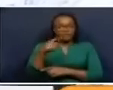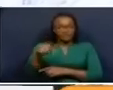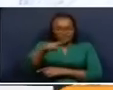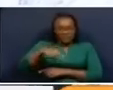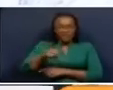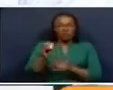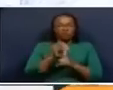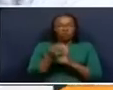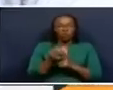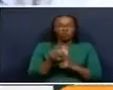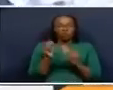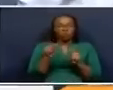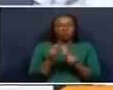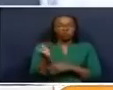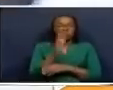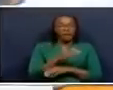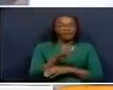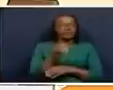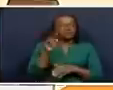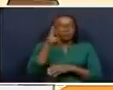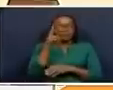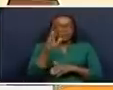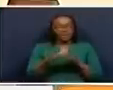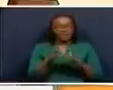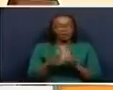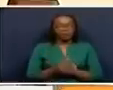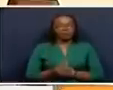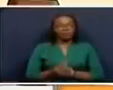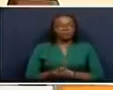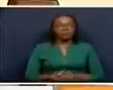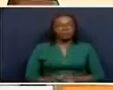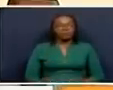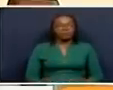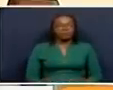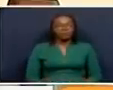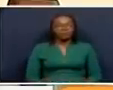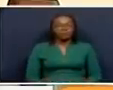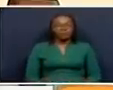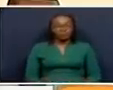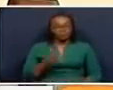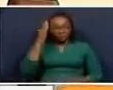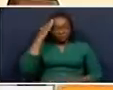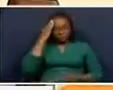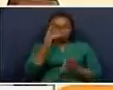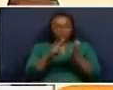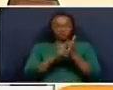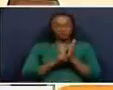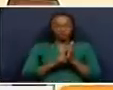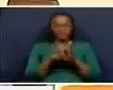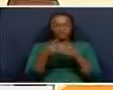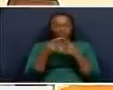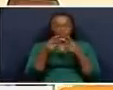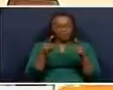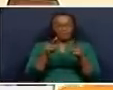just so that there is at least no doubt? You know, there is a sense in which the rules are very clear. The threshold, the two thresholds